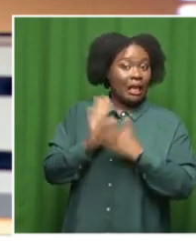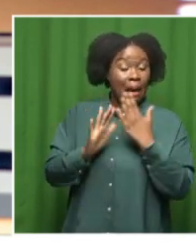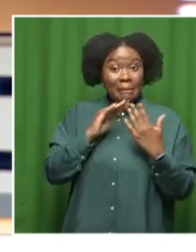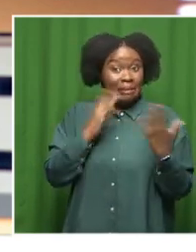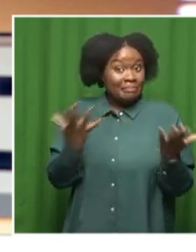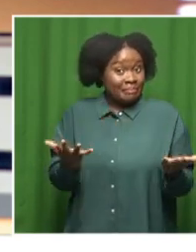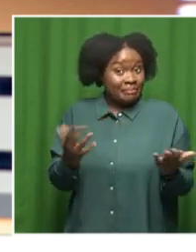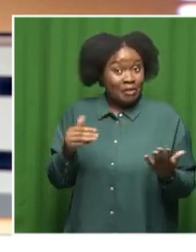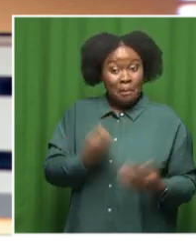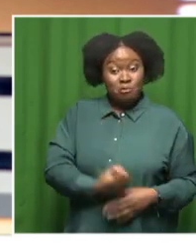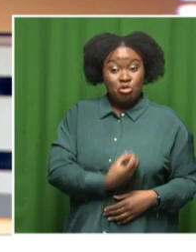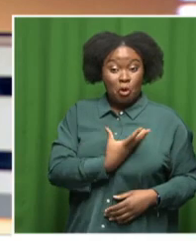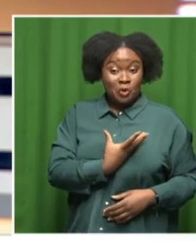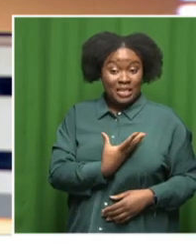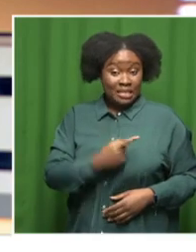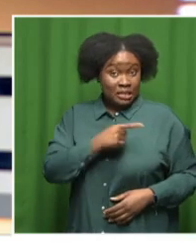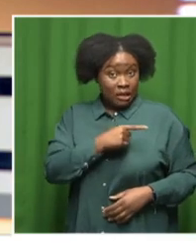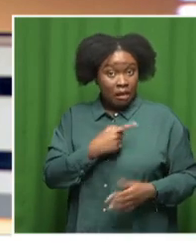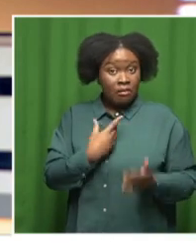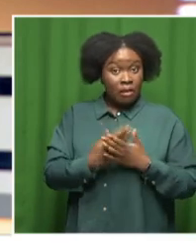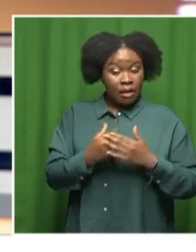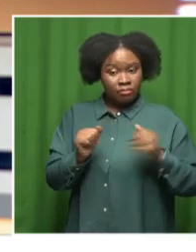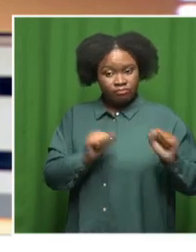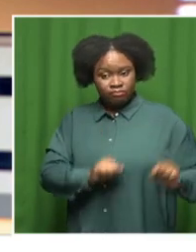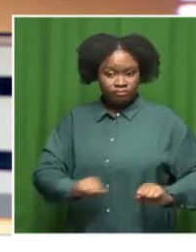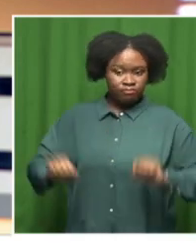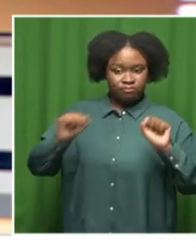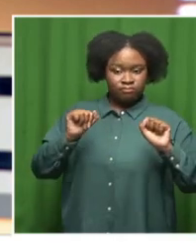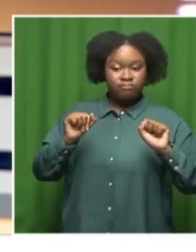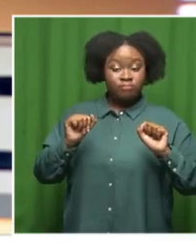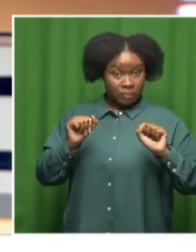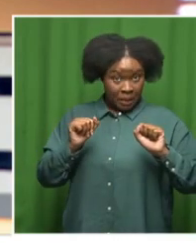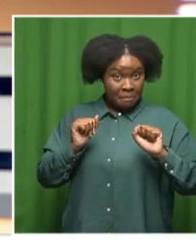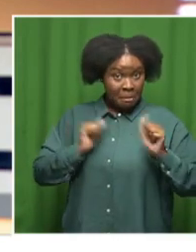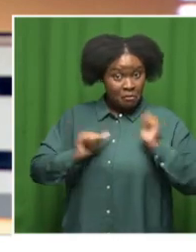Proteas be able to step up and perform in this T20 World Cup? We'll have to wait and see.